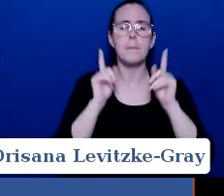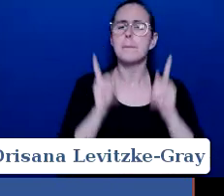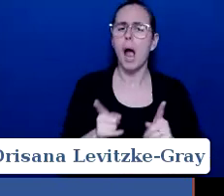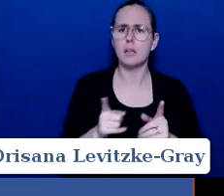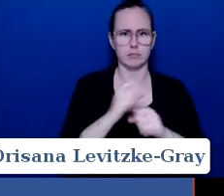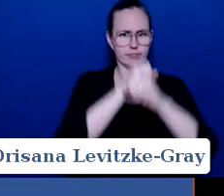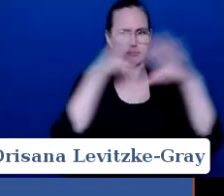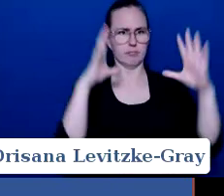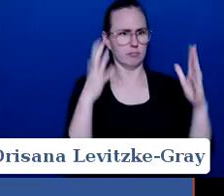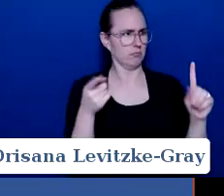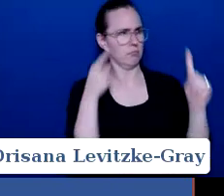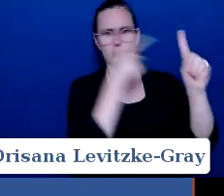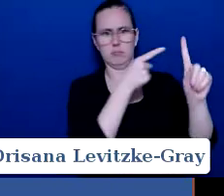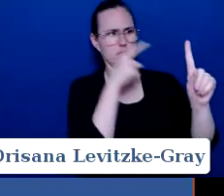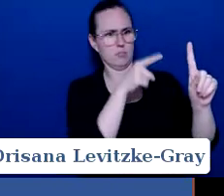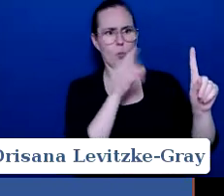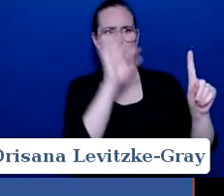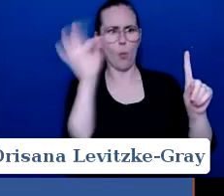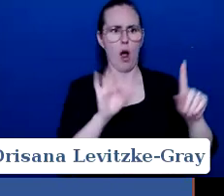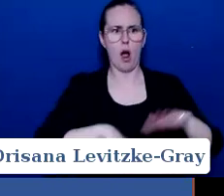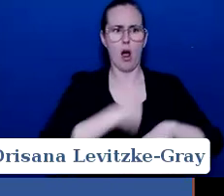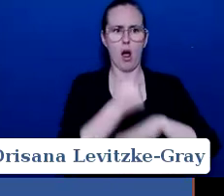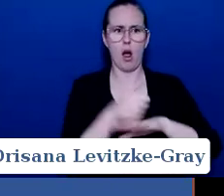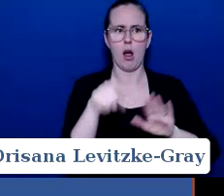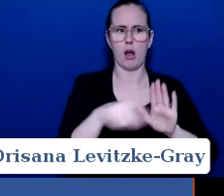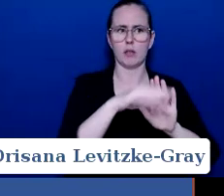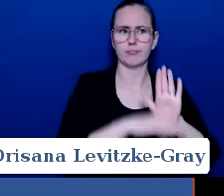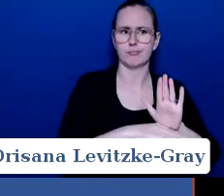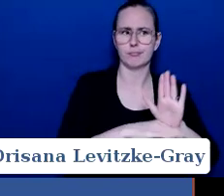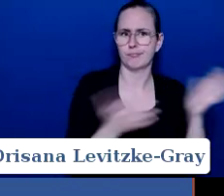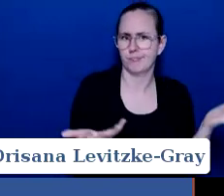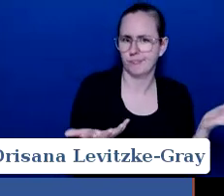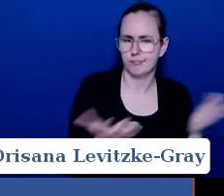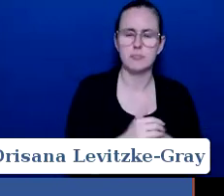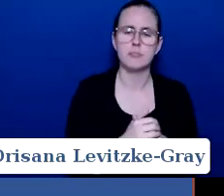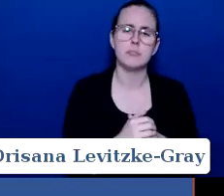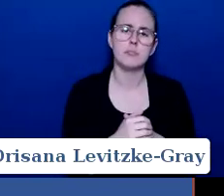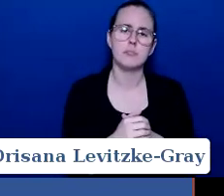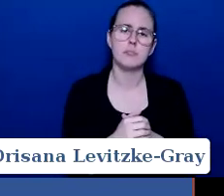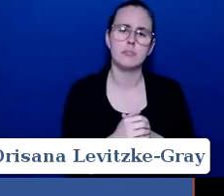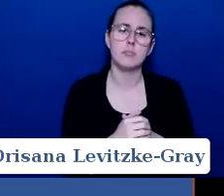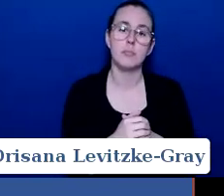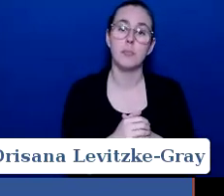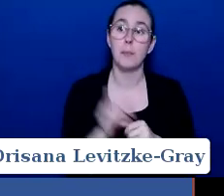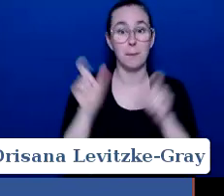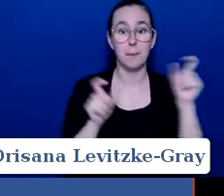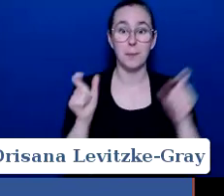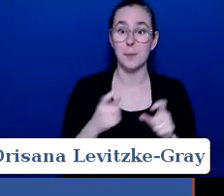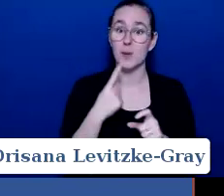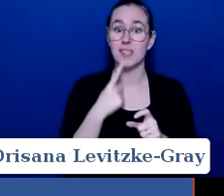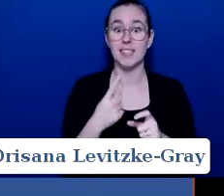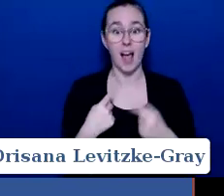an idea that we will create a database of all persons with disabilities. Actually, what disability assessment